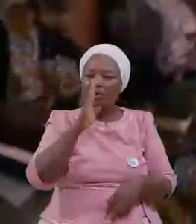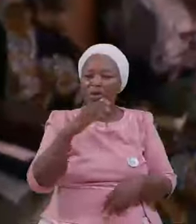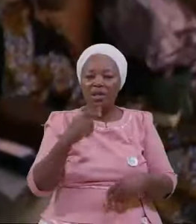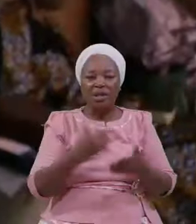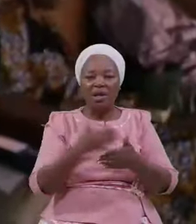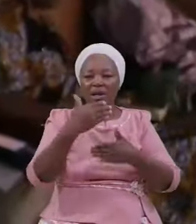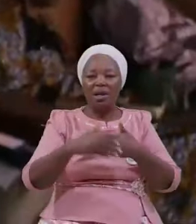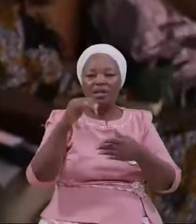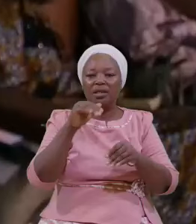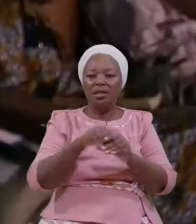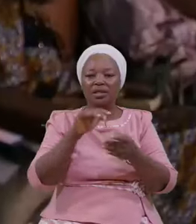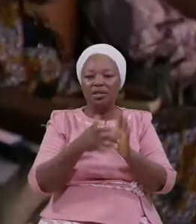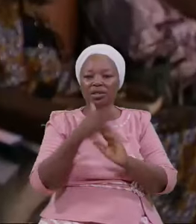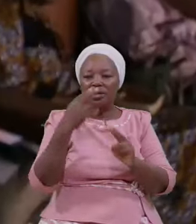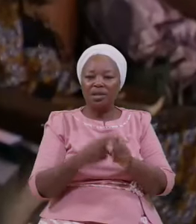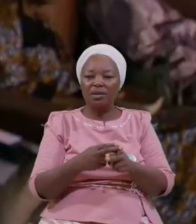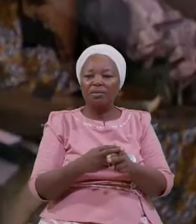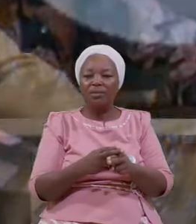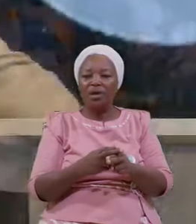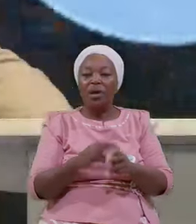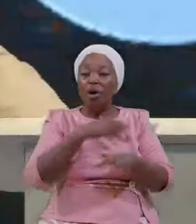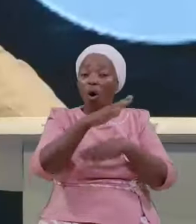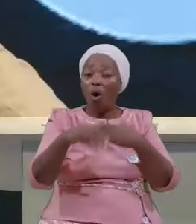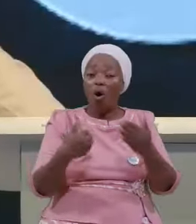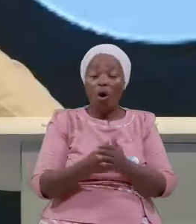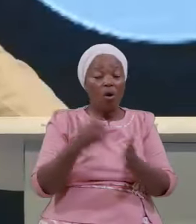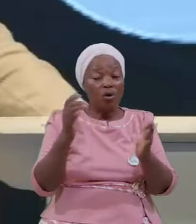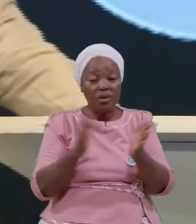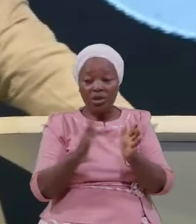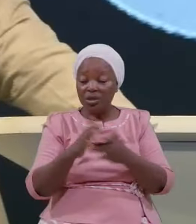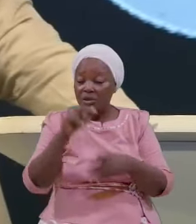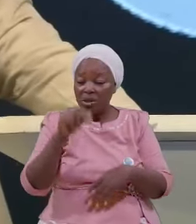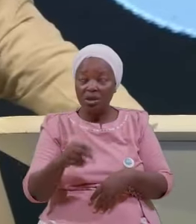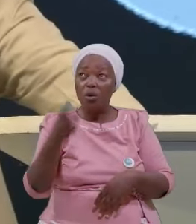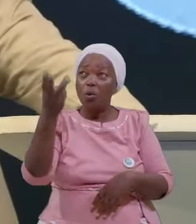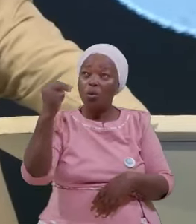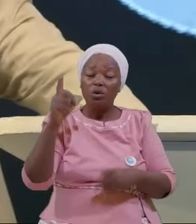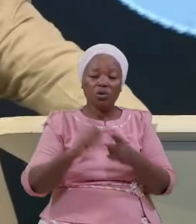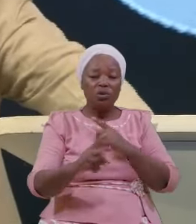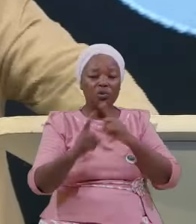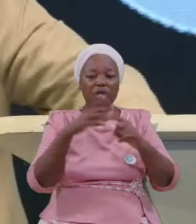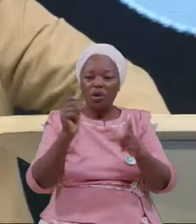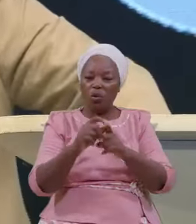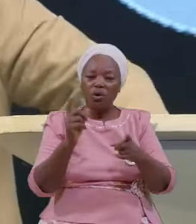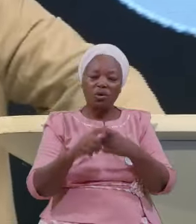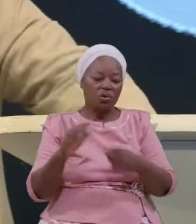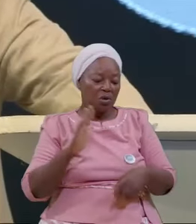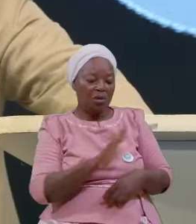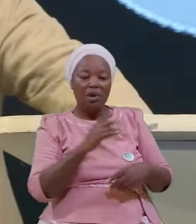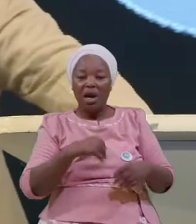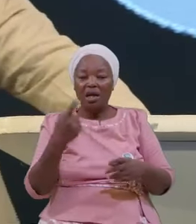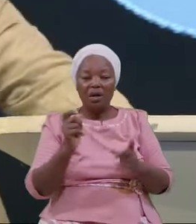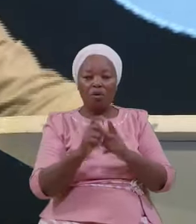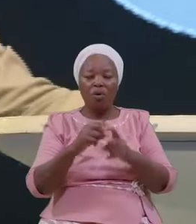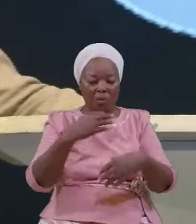All Jesus did was to speak the word to him, and the word made him